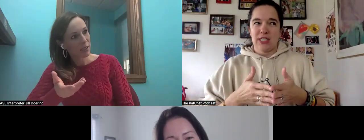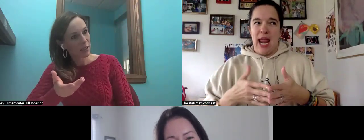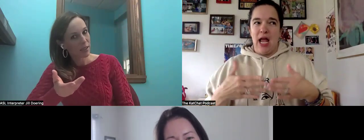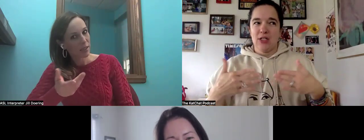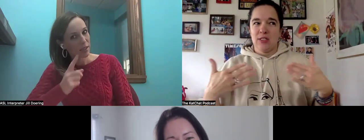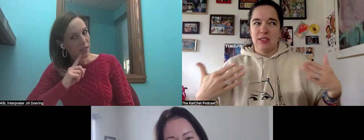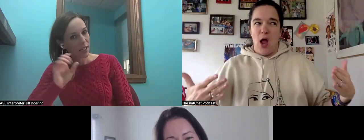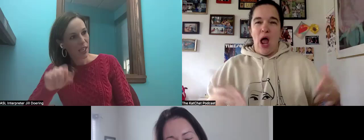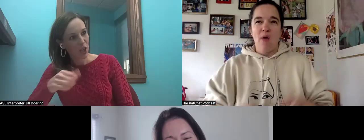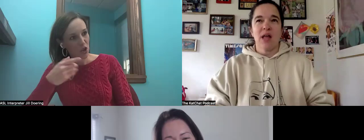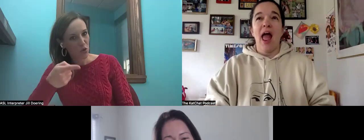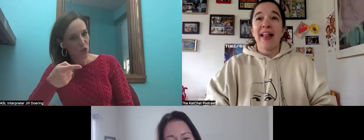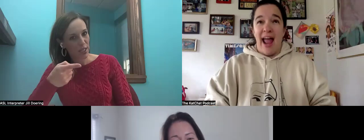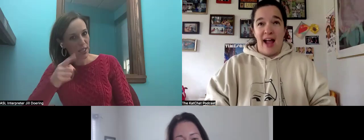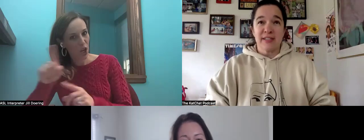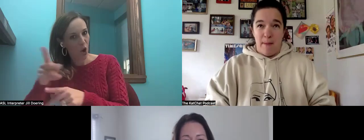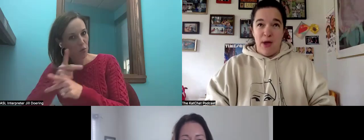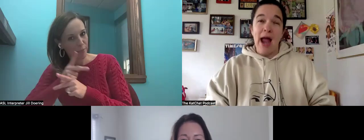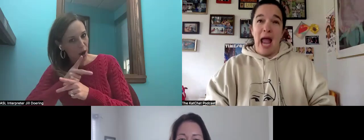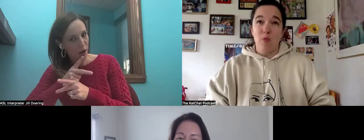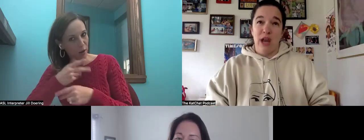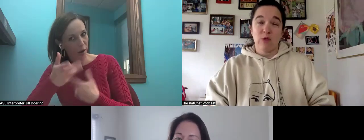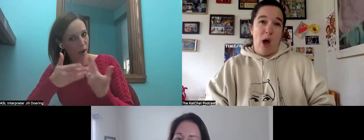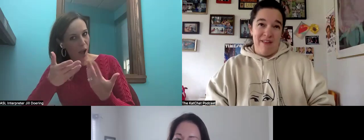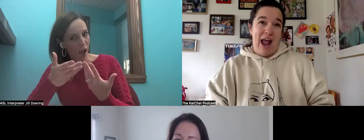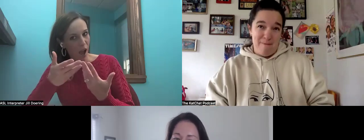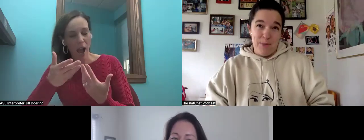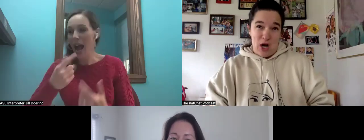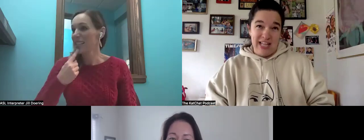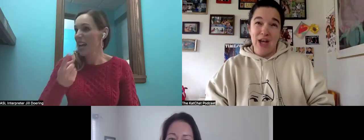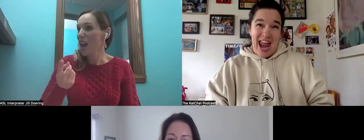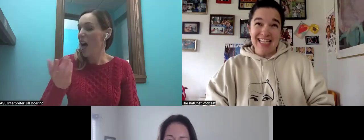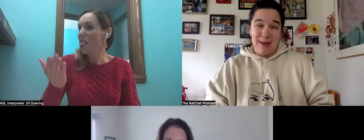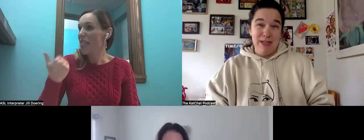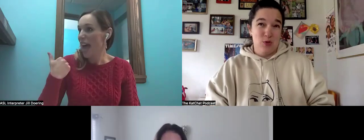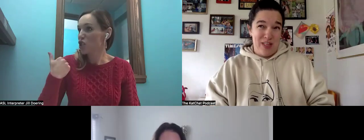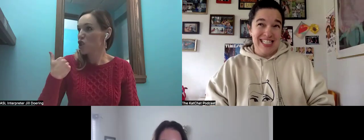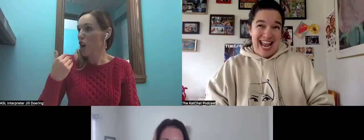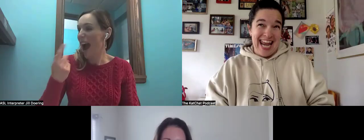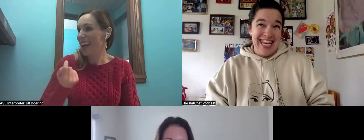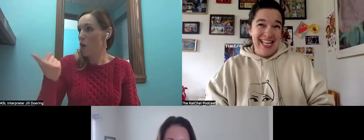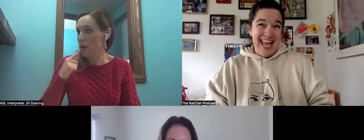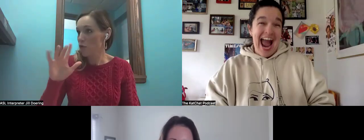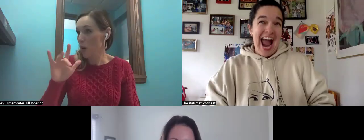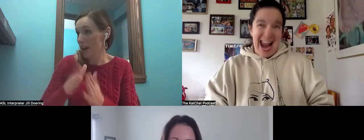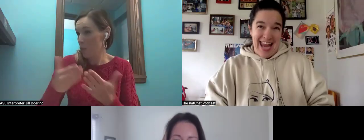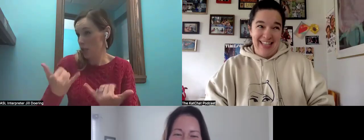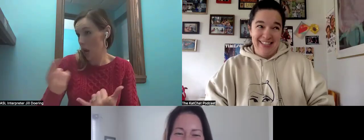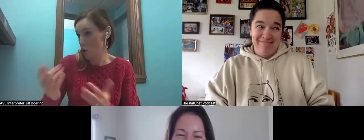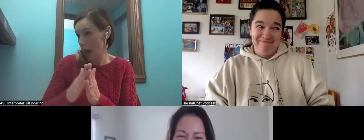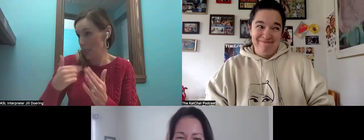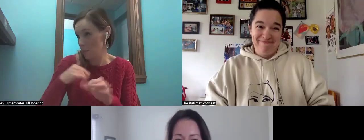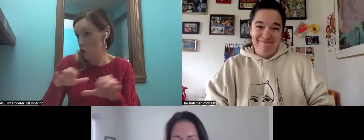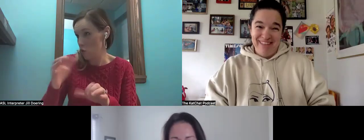the book and no, I was like last summer I got rid of 25 books and they asked me to do that again. Hi,